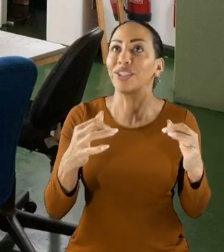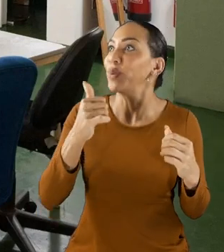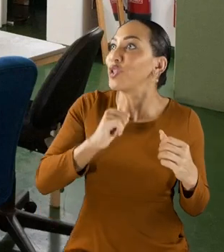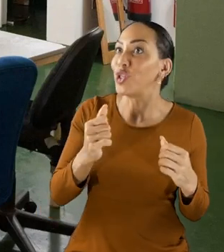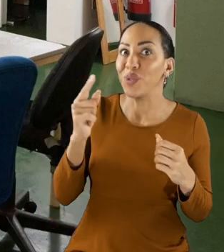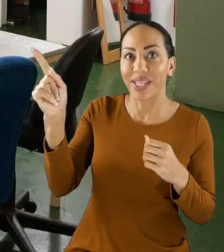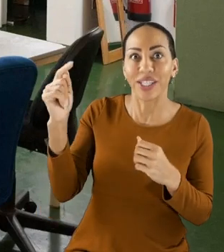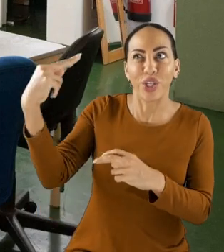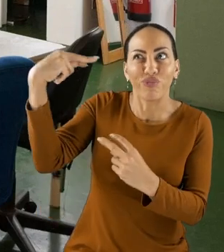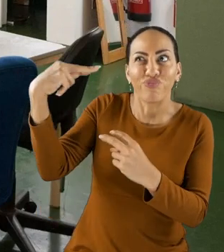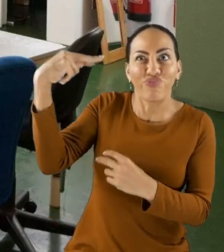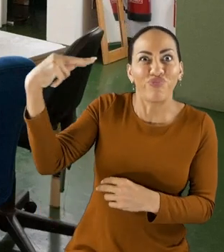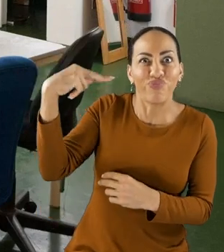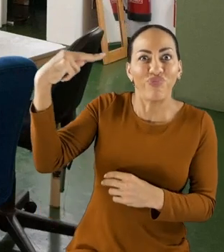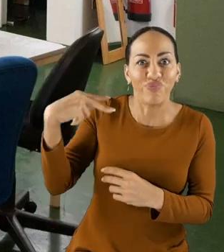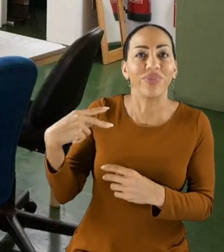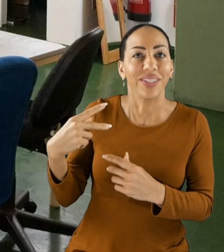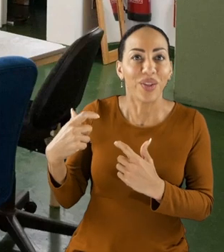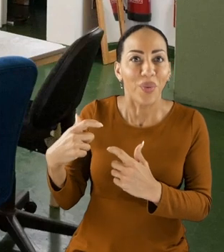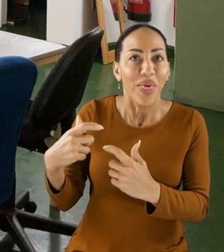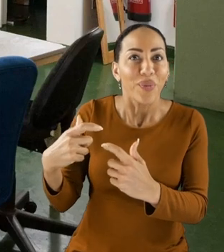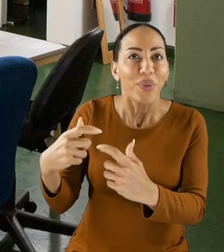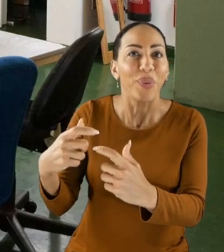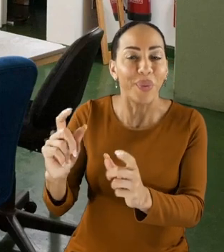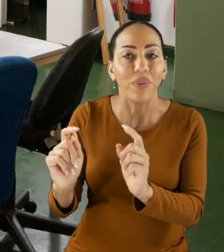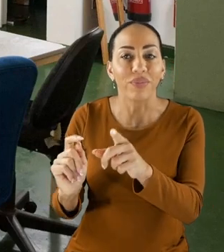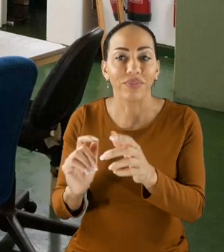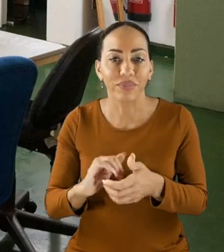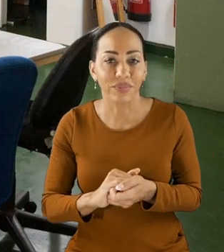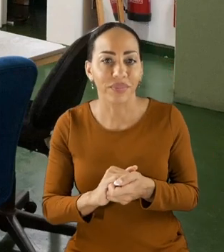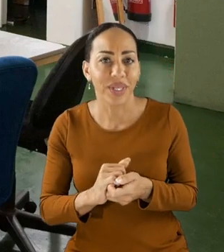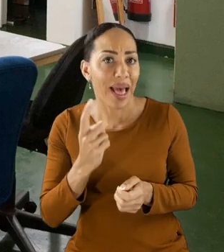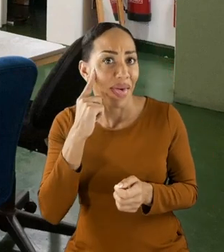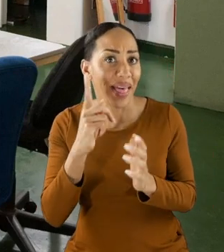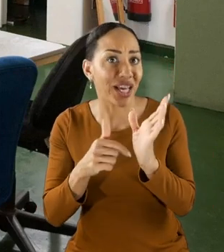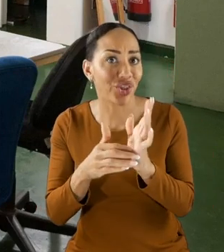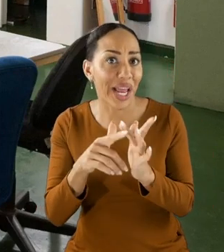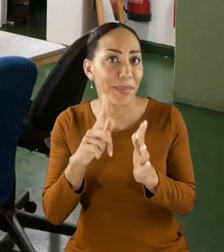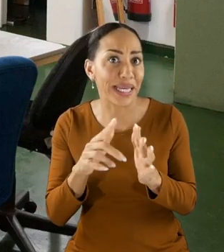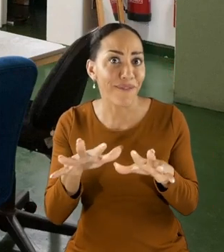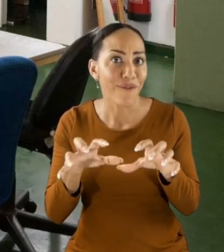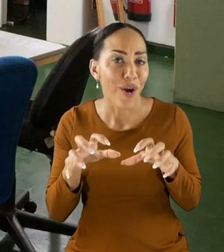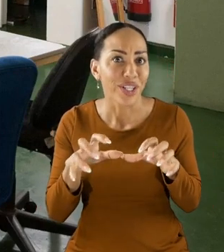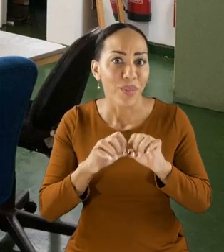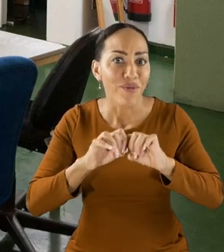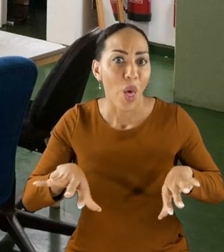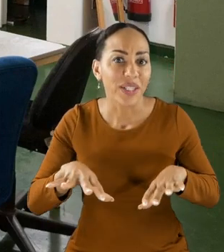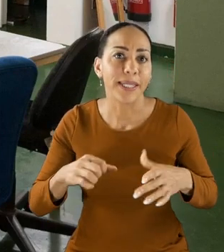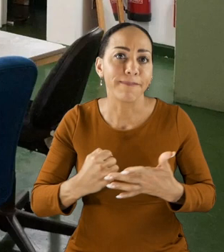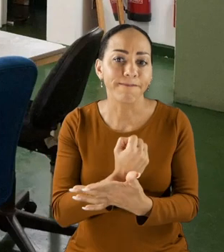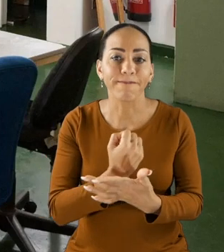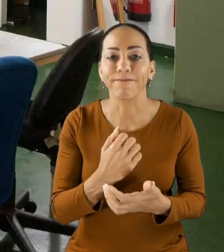I mean, I think what are you still there, Jamie? We might have lost you. Oh, Jamie's frozen.